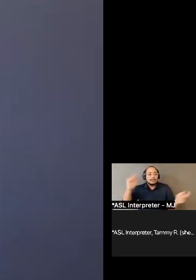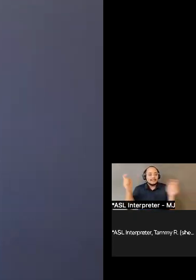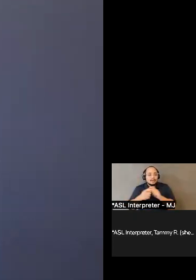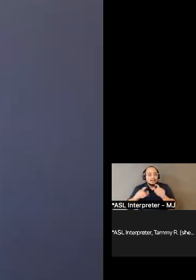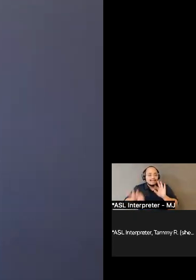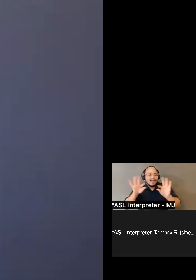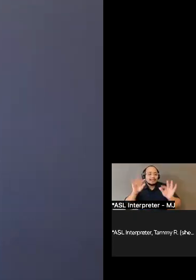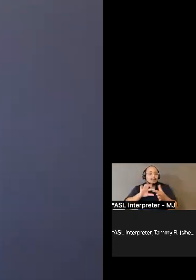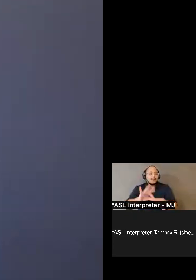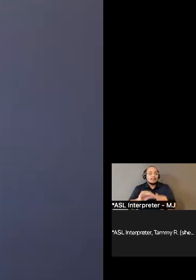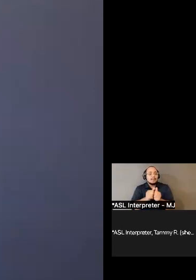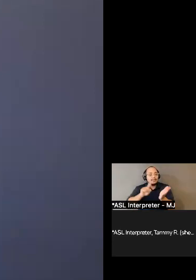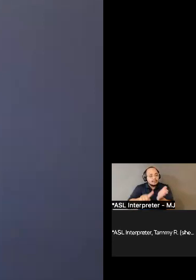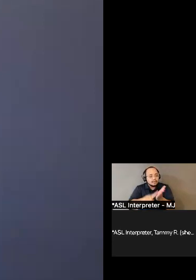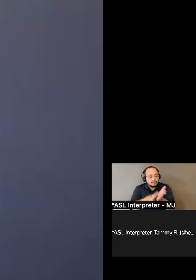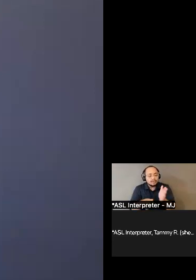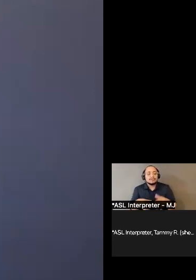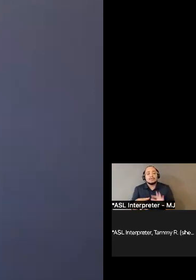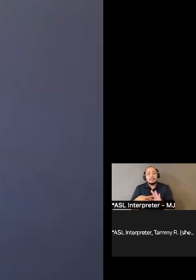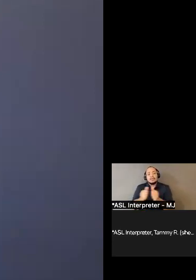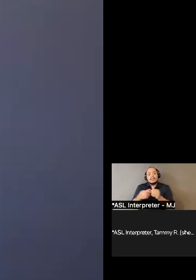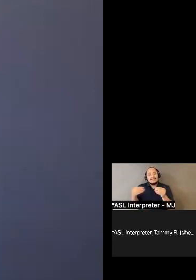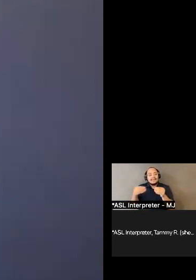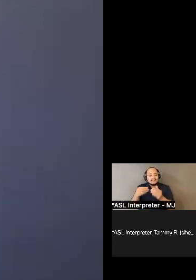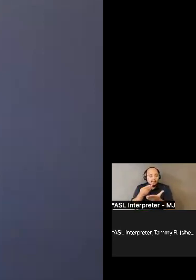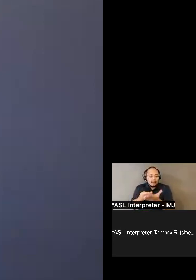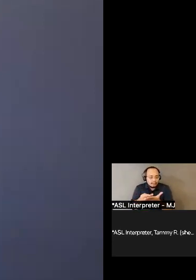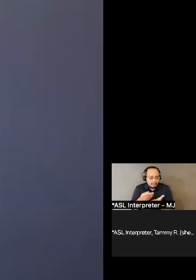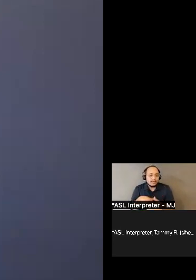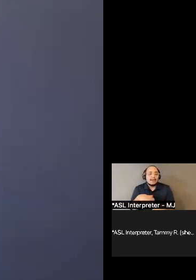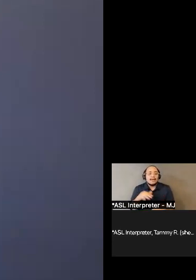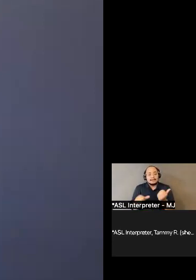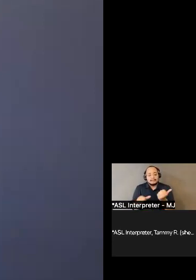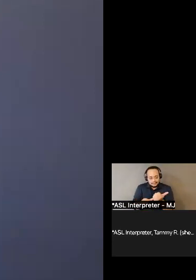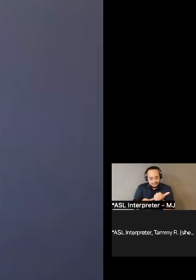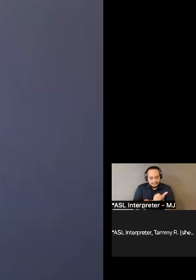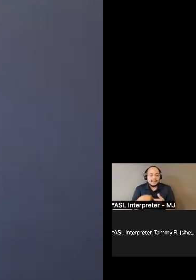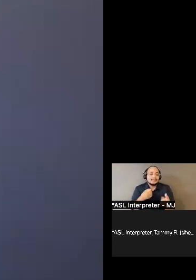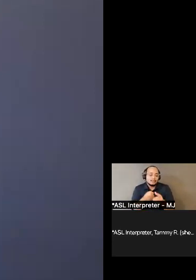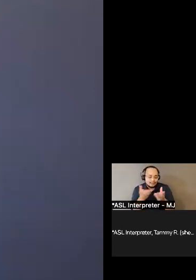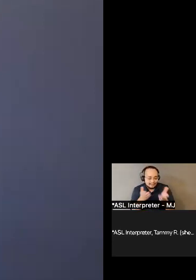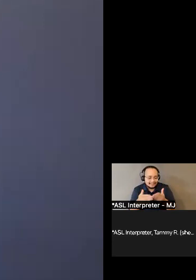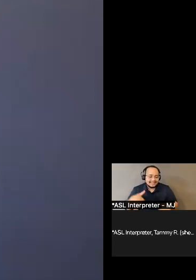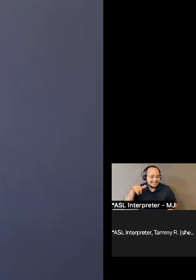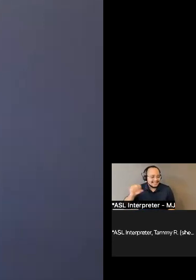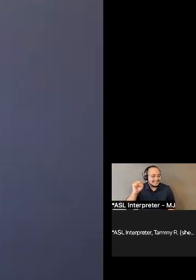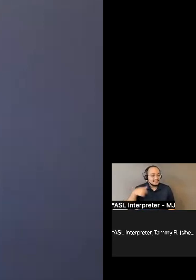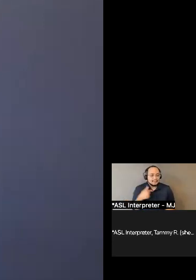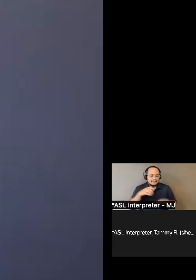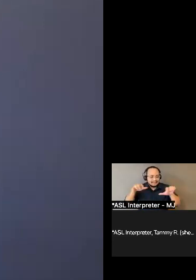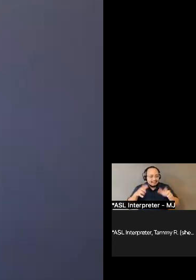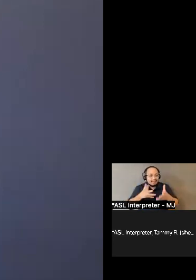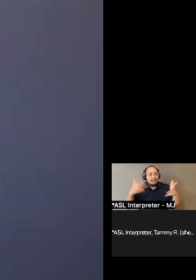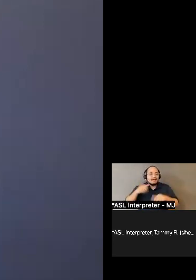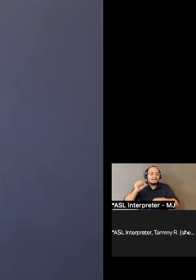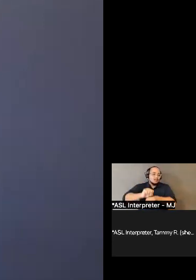to research on flexible assistance and supportive services. Yes, there is a lot of work that still needs to